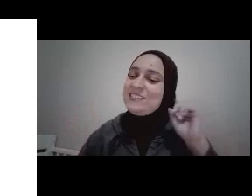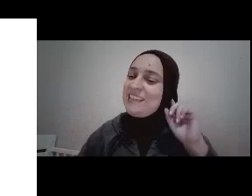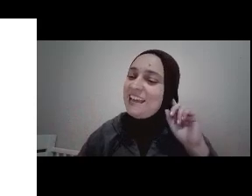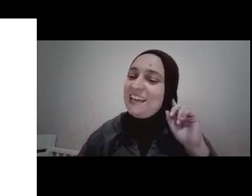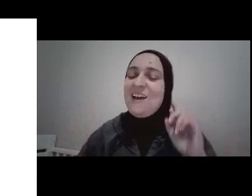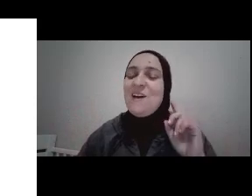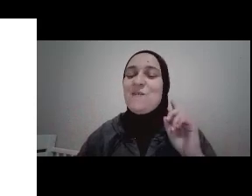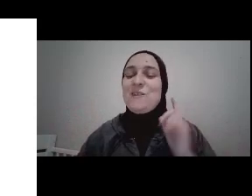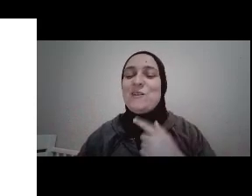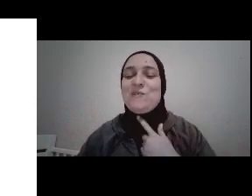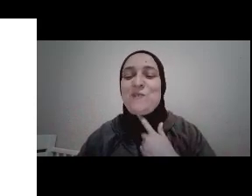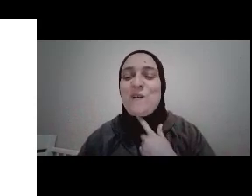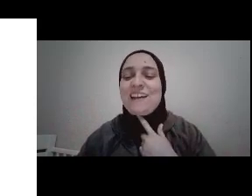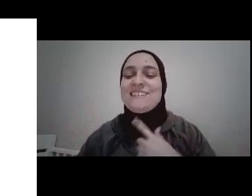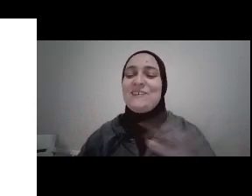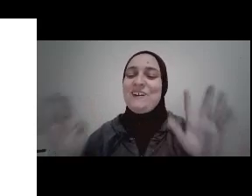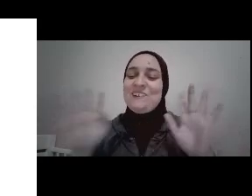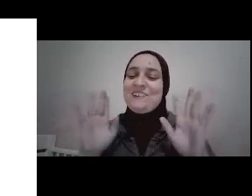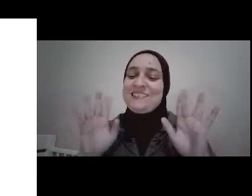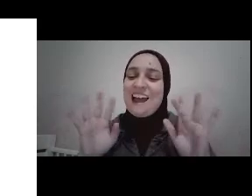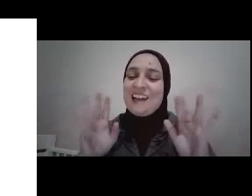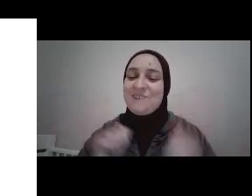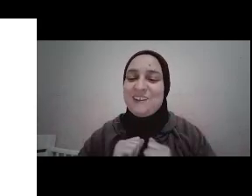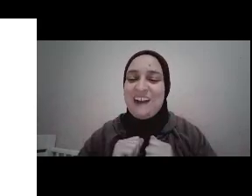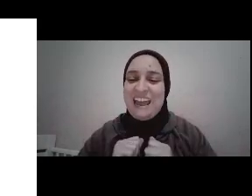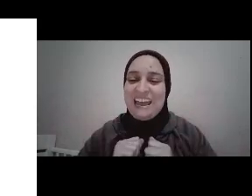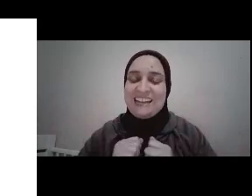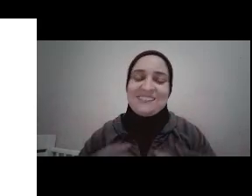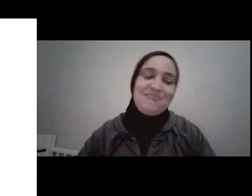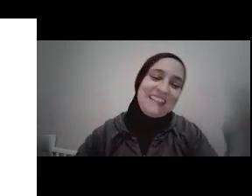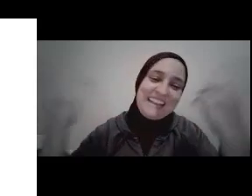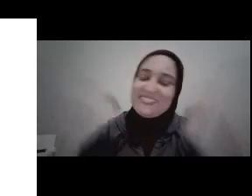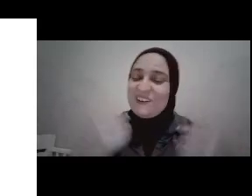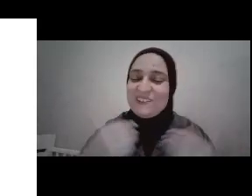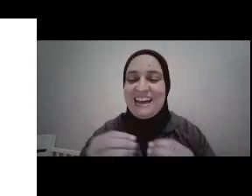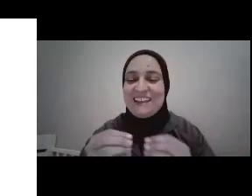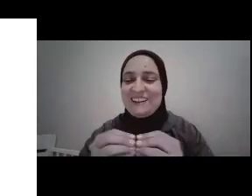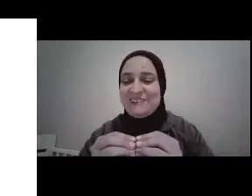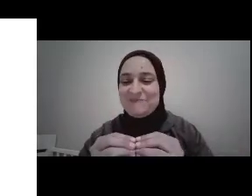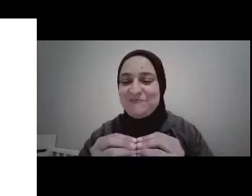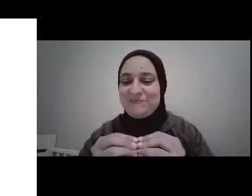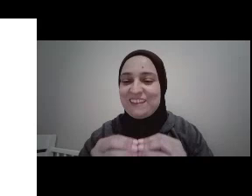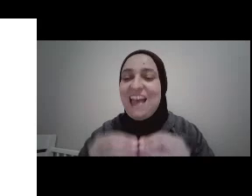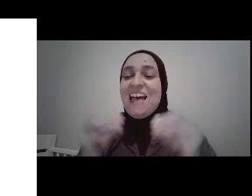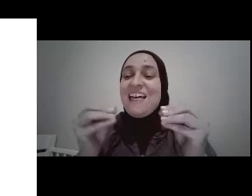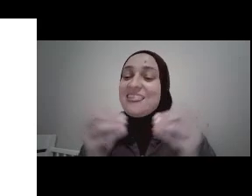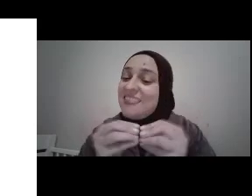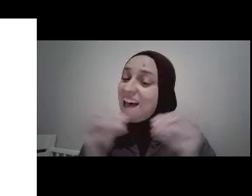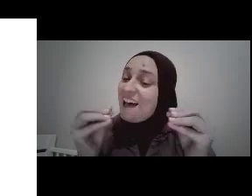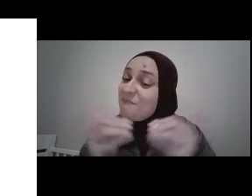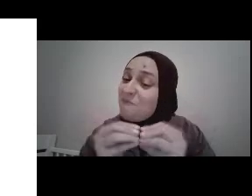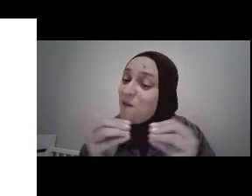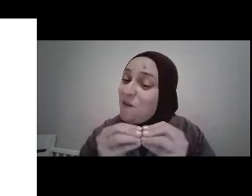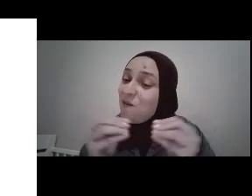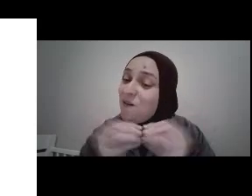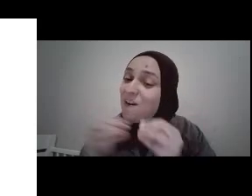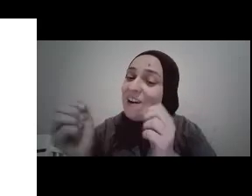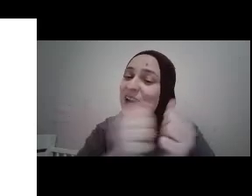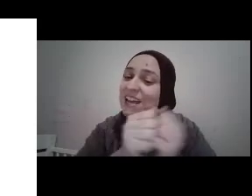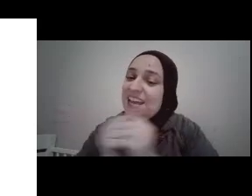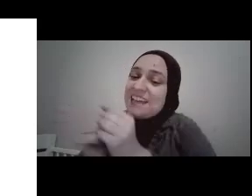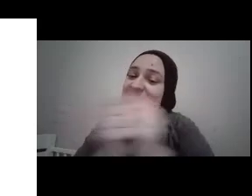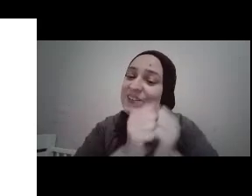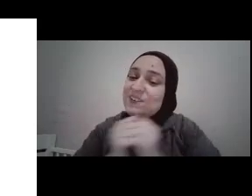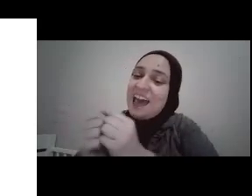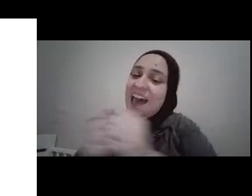you sing with your voice or sign with your hands, but let's go together. The more